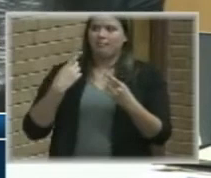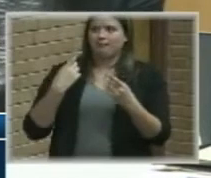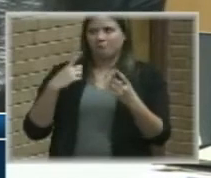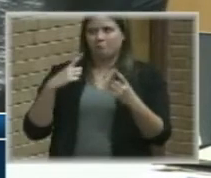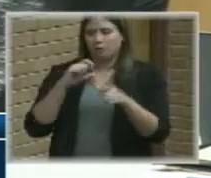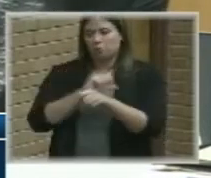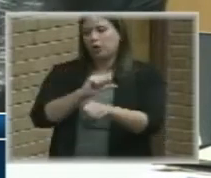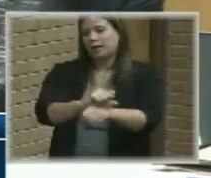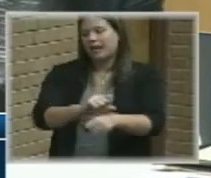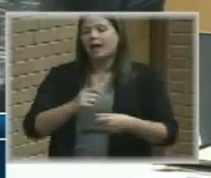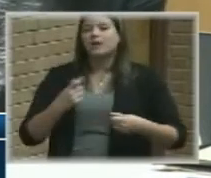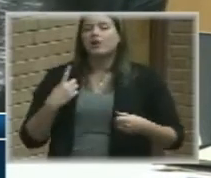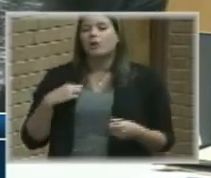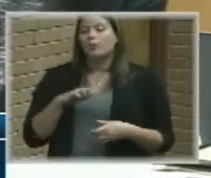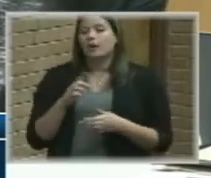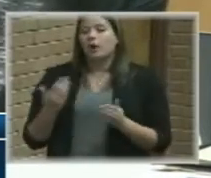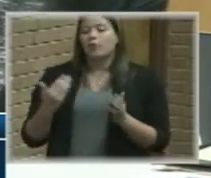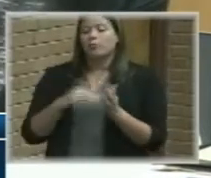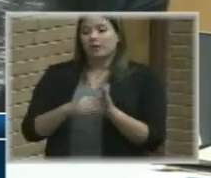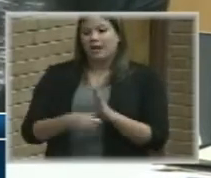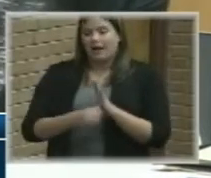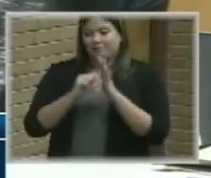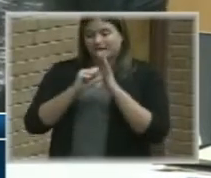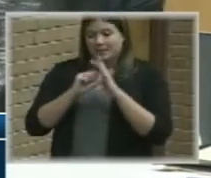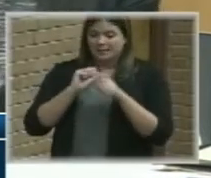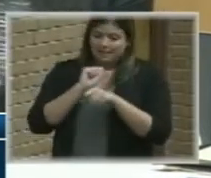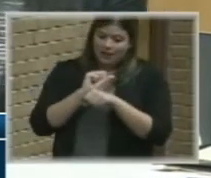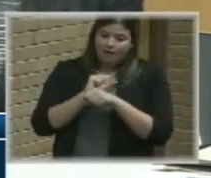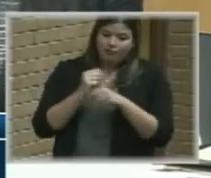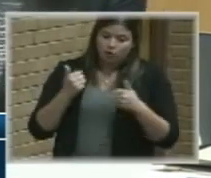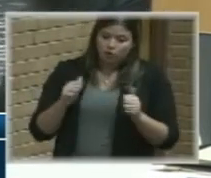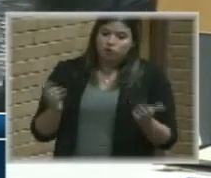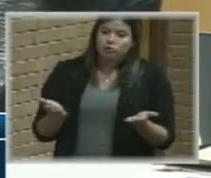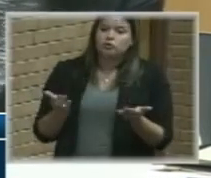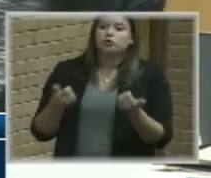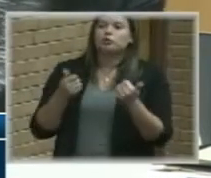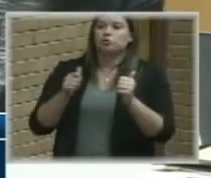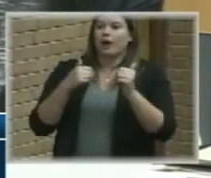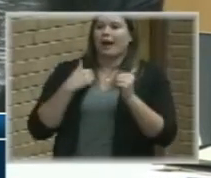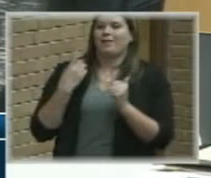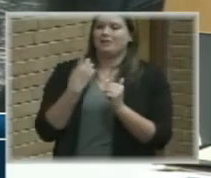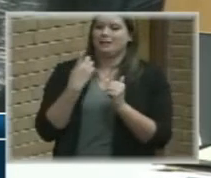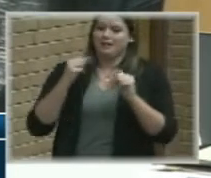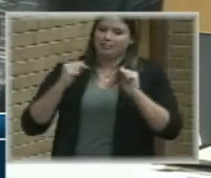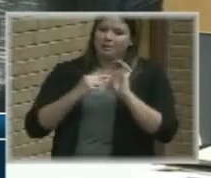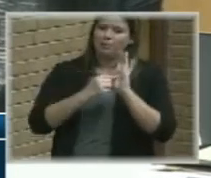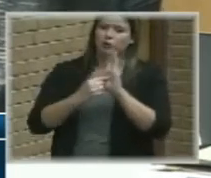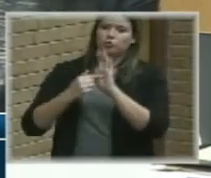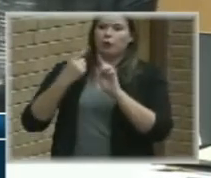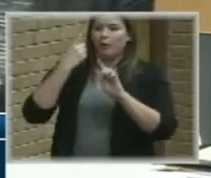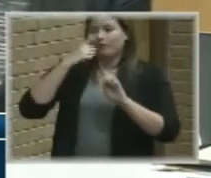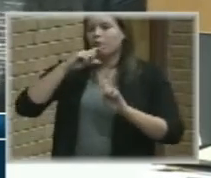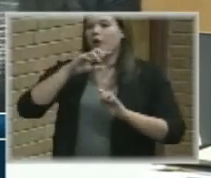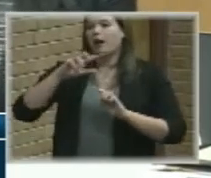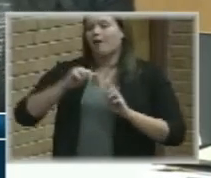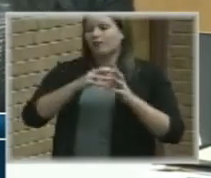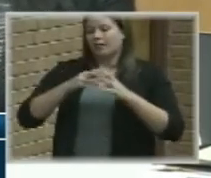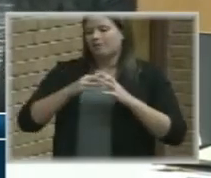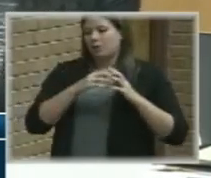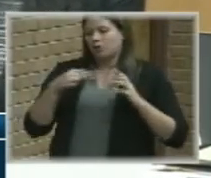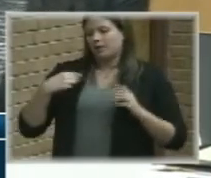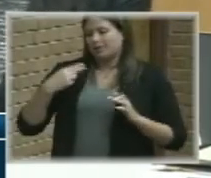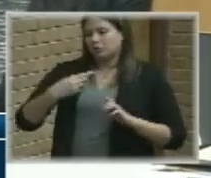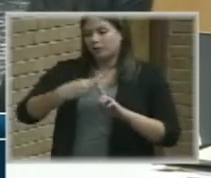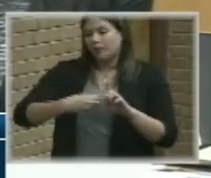We're re-emphasizing efforts to try and have something tangible for African American History Month, or even